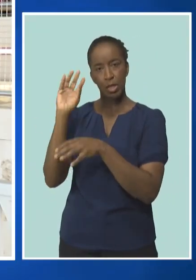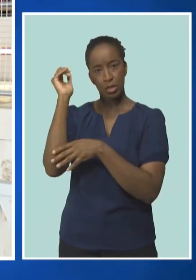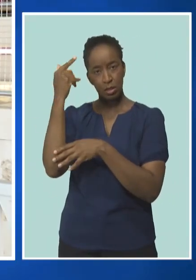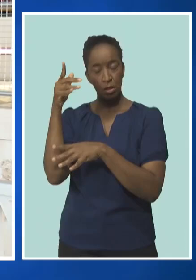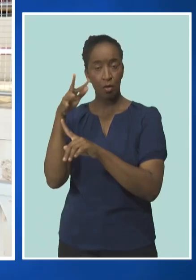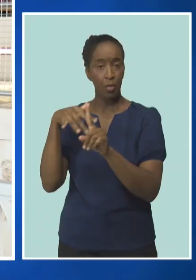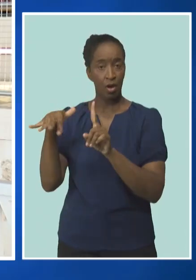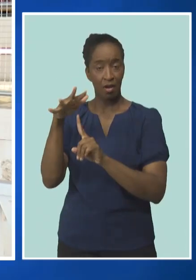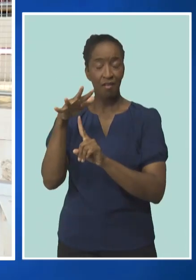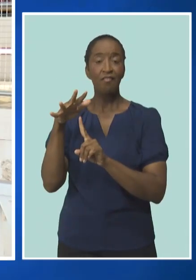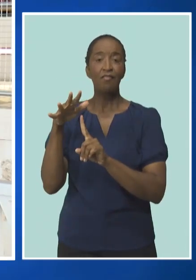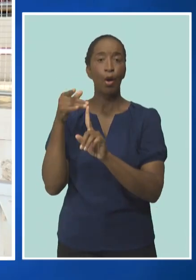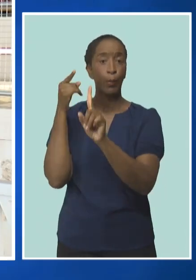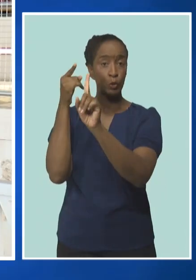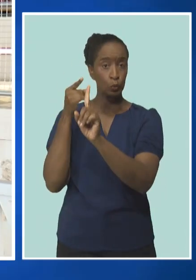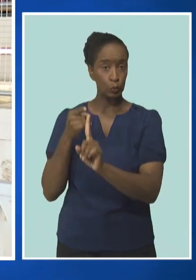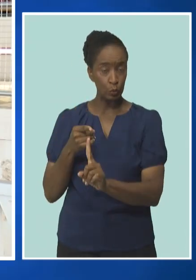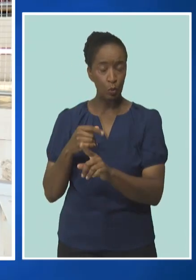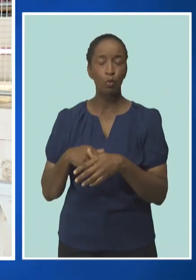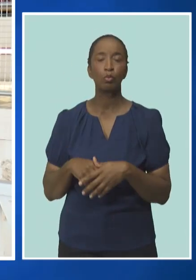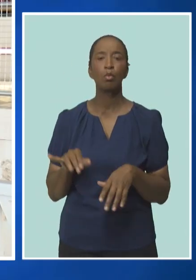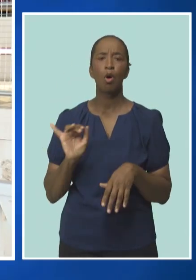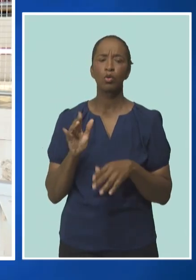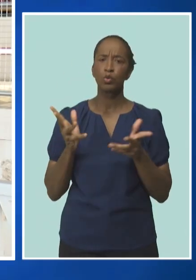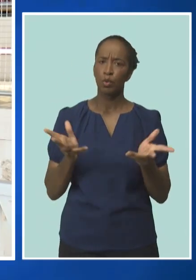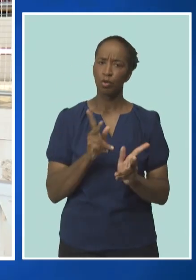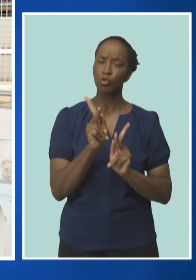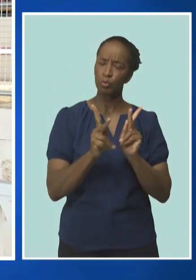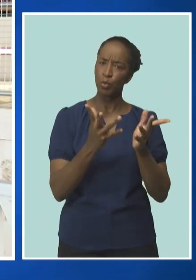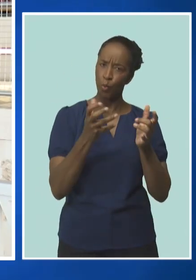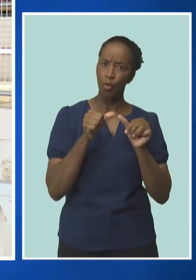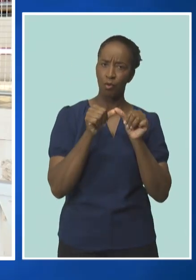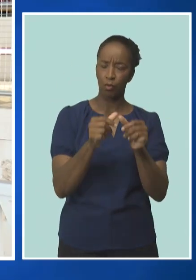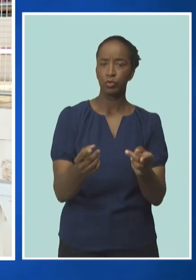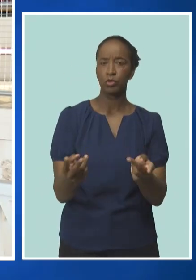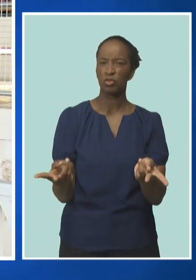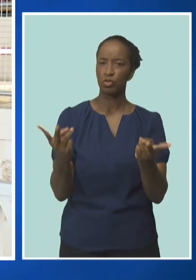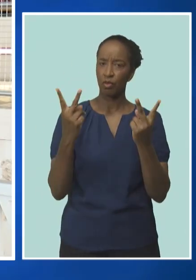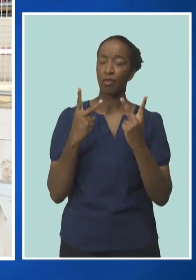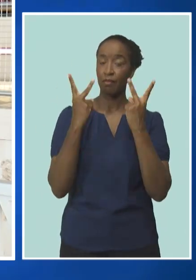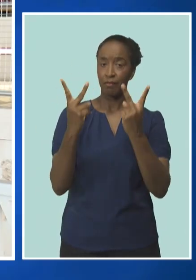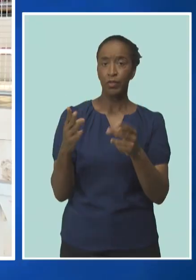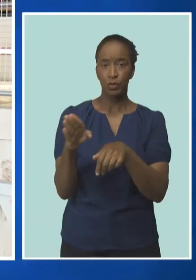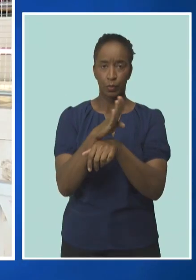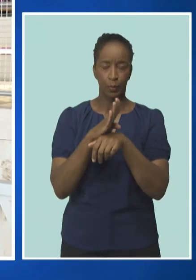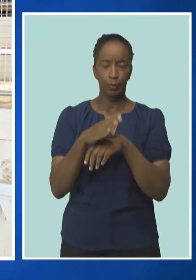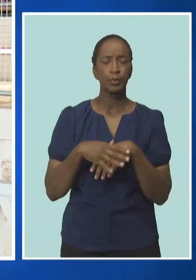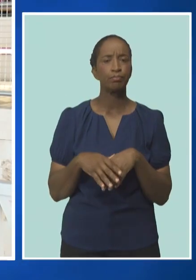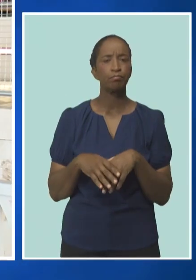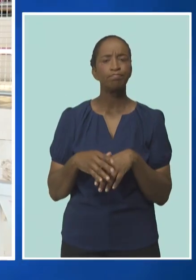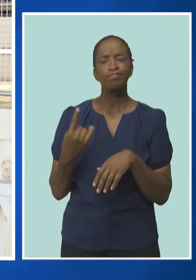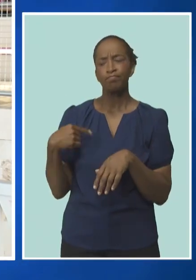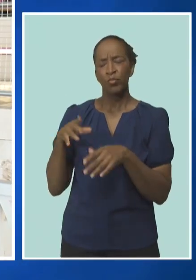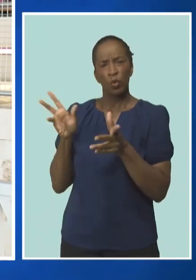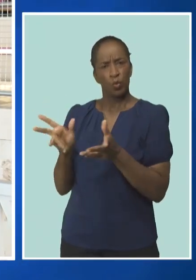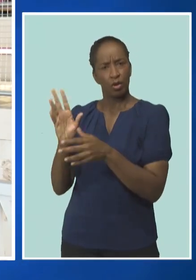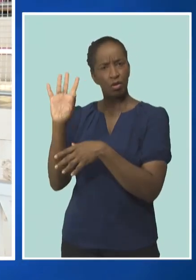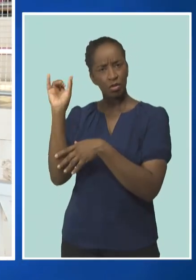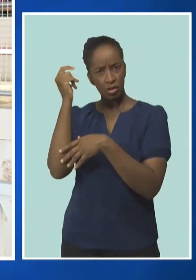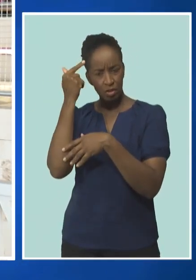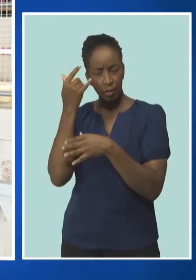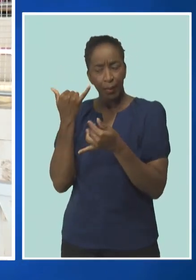without damaging our competitiveness. We continue to urge government to seize this window of